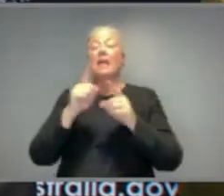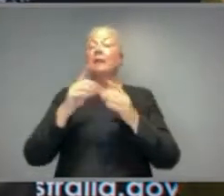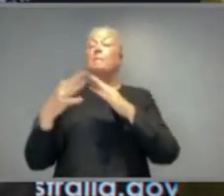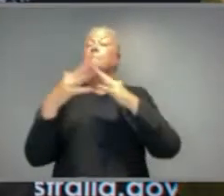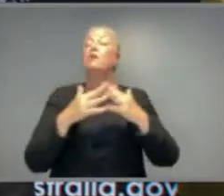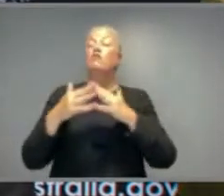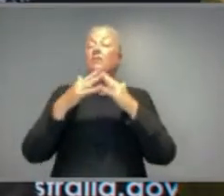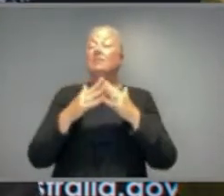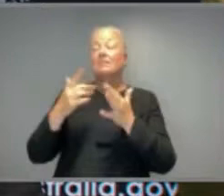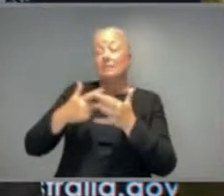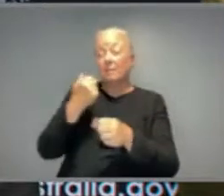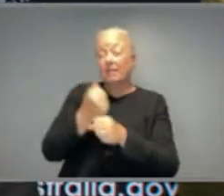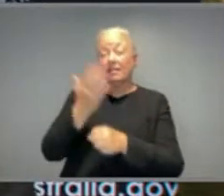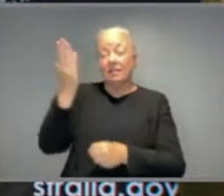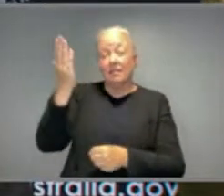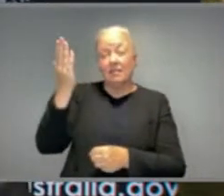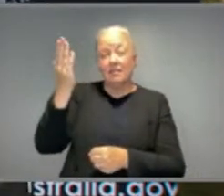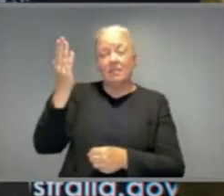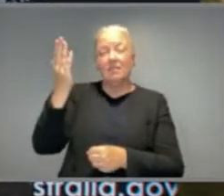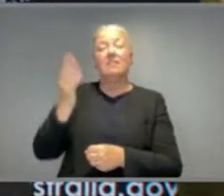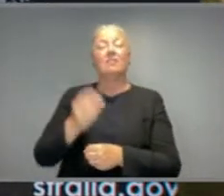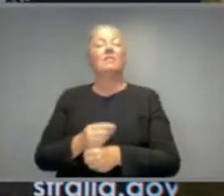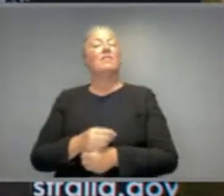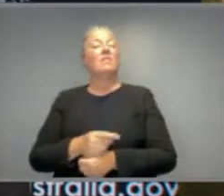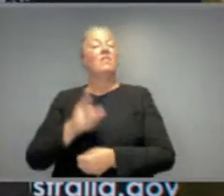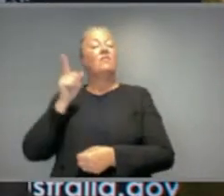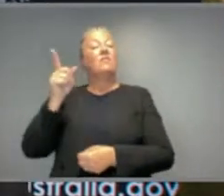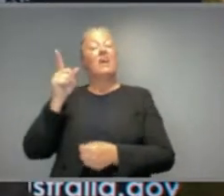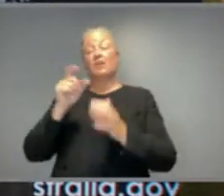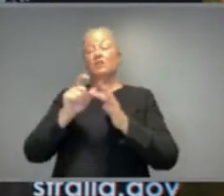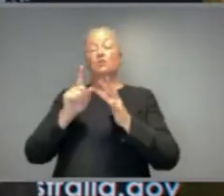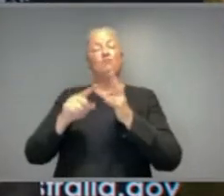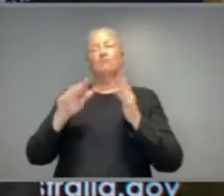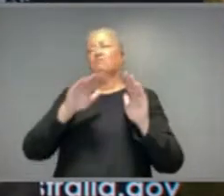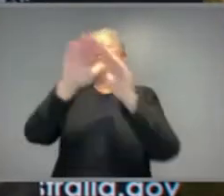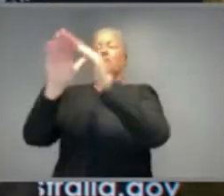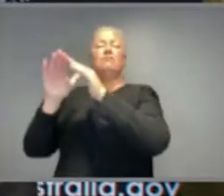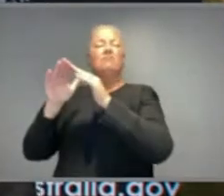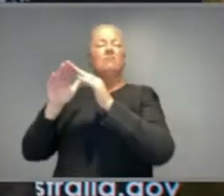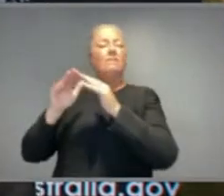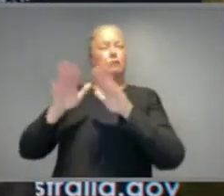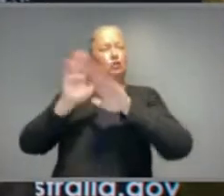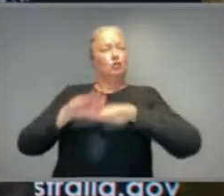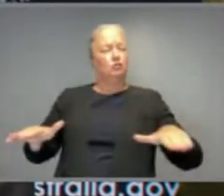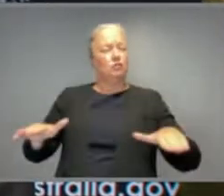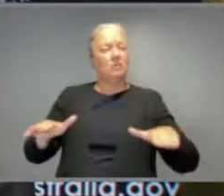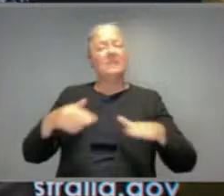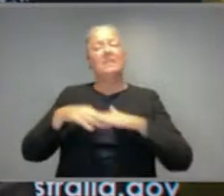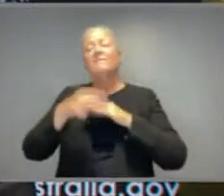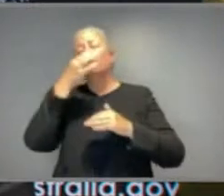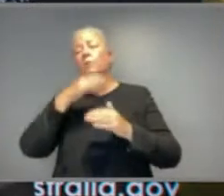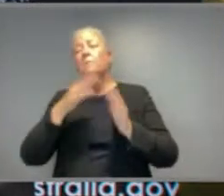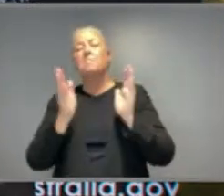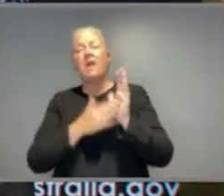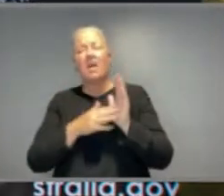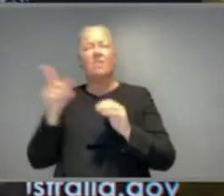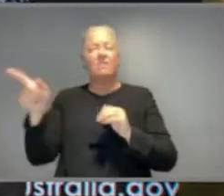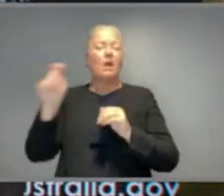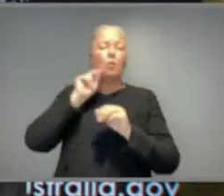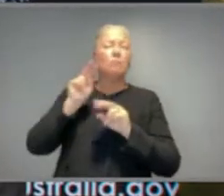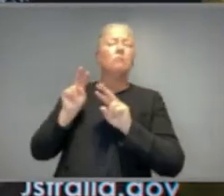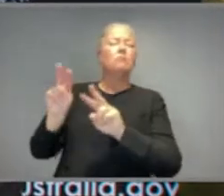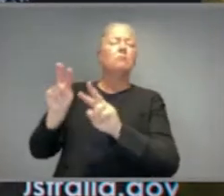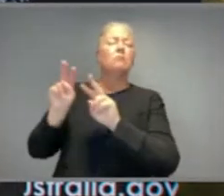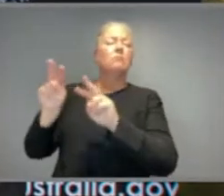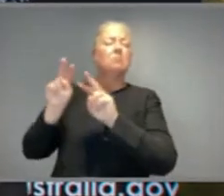where they are doing a blanket approach to all children, in the coming months they will of course continue to look at that information and make